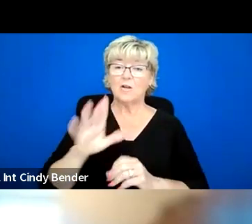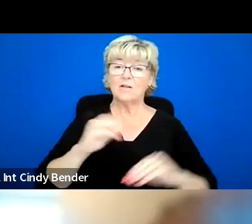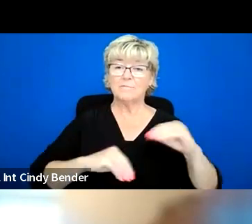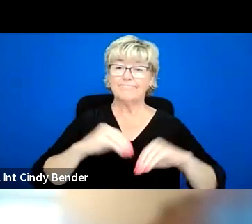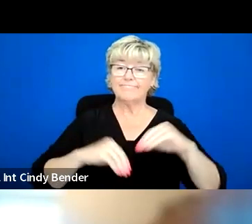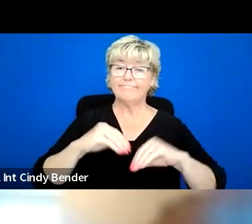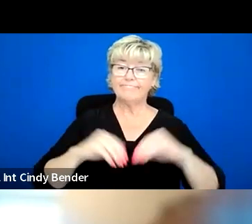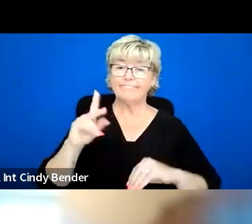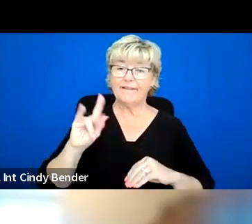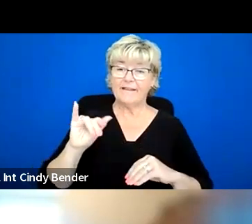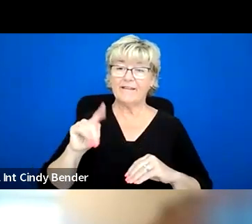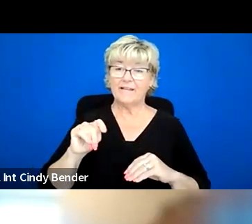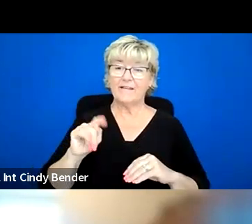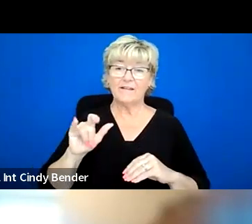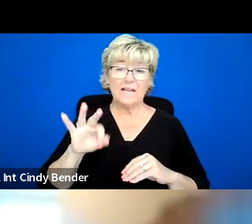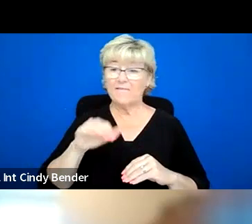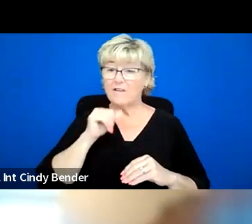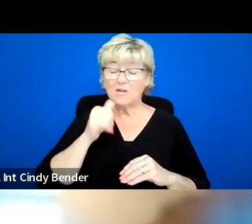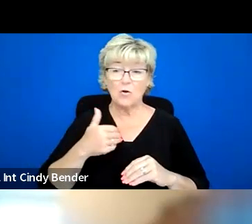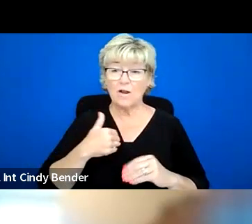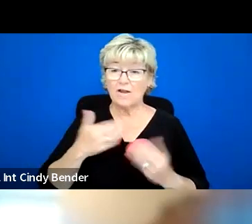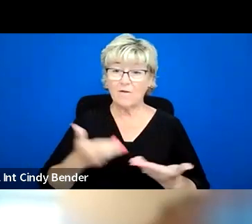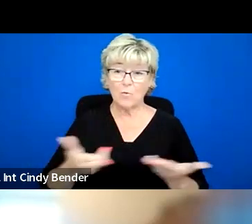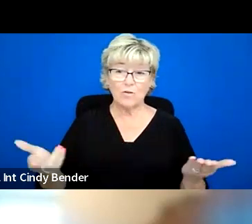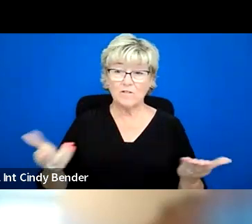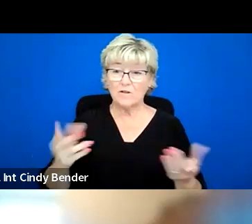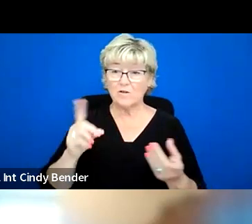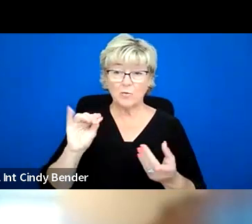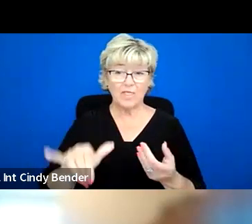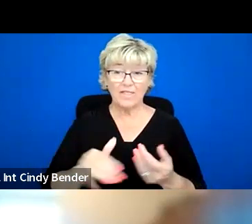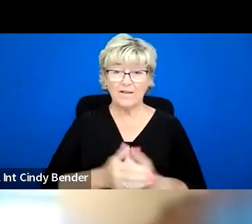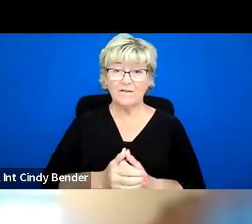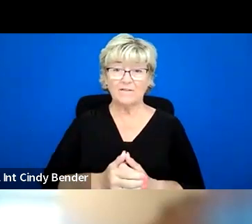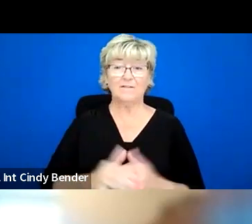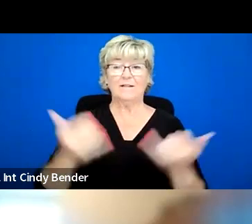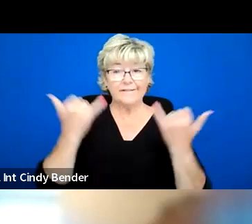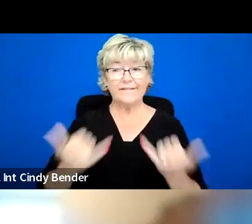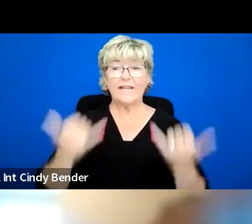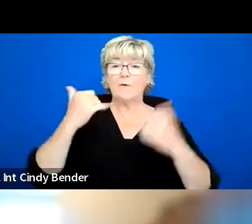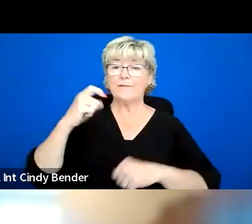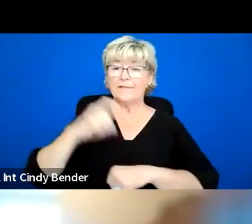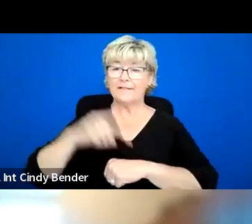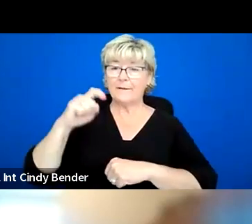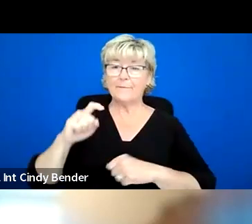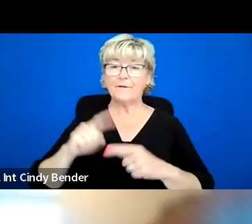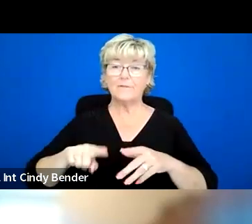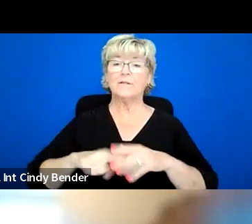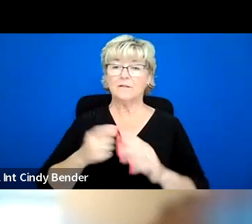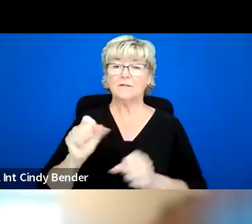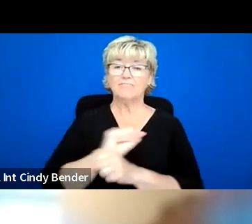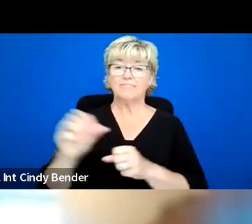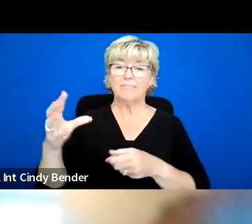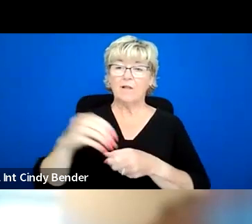and your plan together. If you don't have the resources to do so, now is the time to start working within